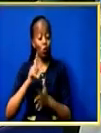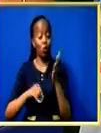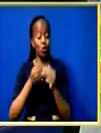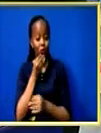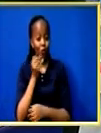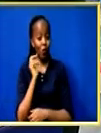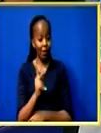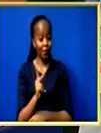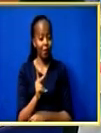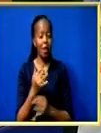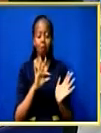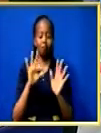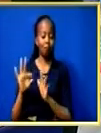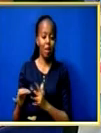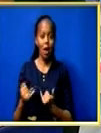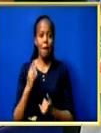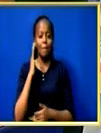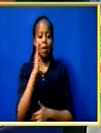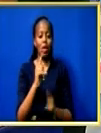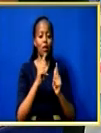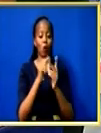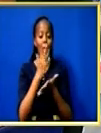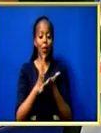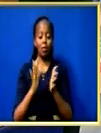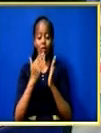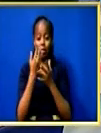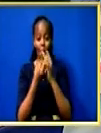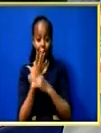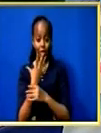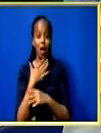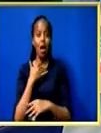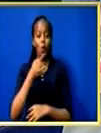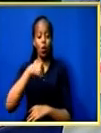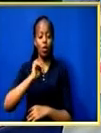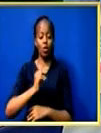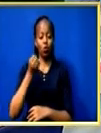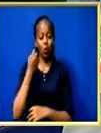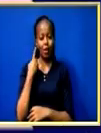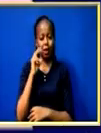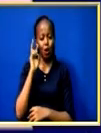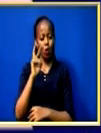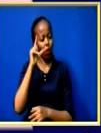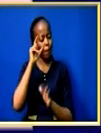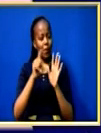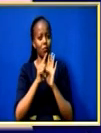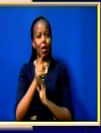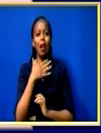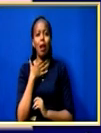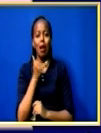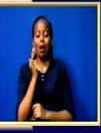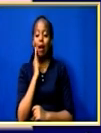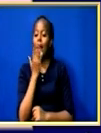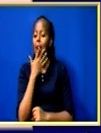anything. Any leaves out okay, there. Fine. Let's come to the parts of the plant. Yeah, I want us to look at the plant. Wow, Malimu, I love color